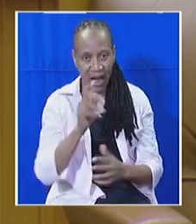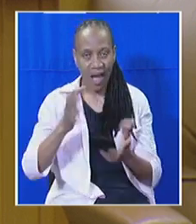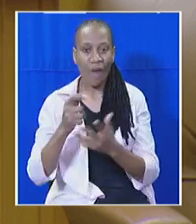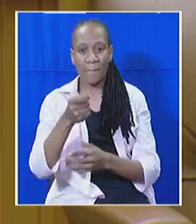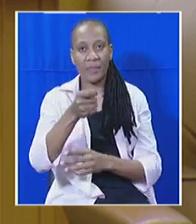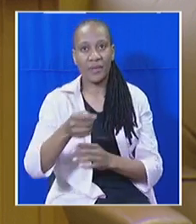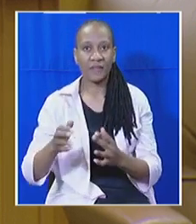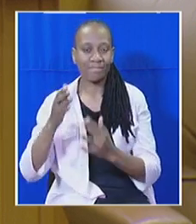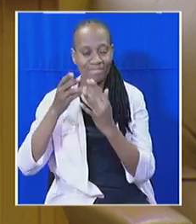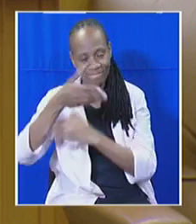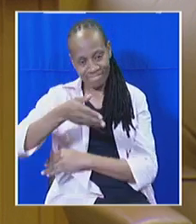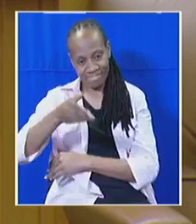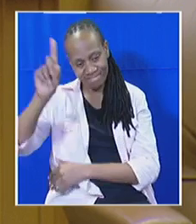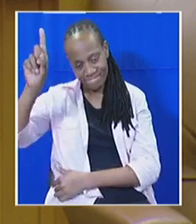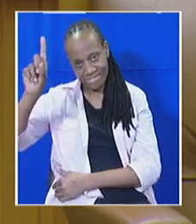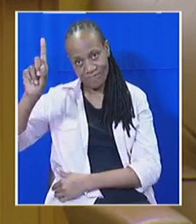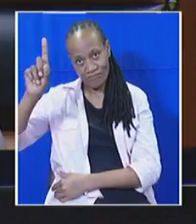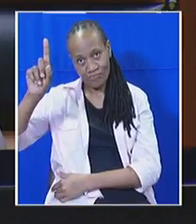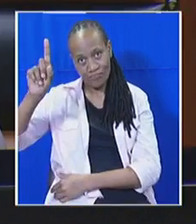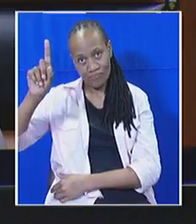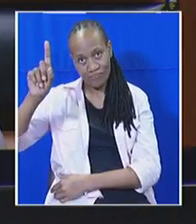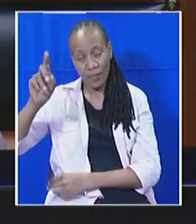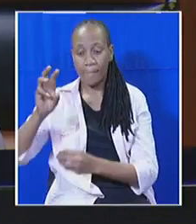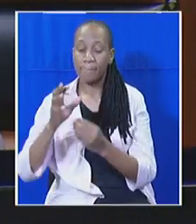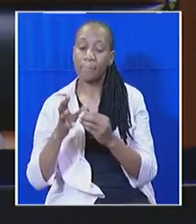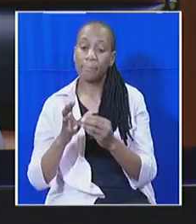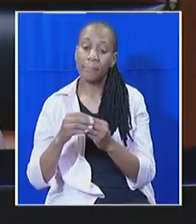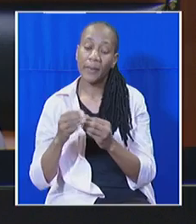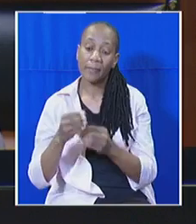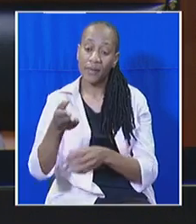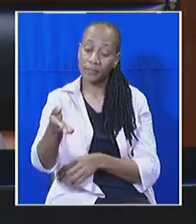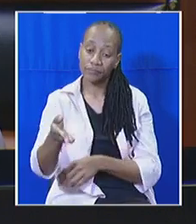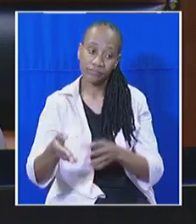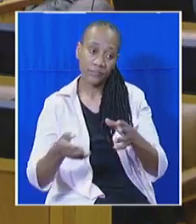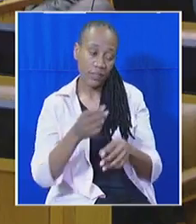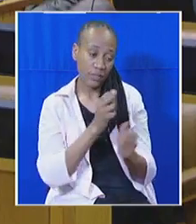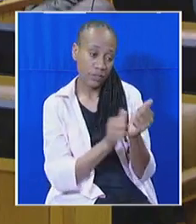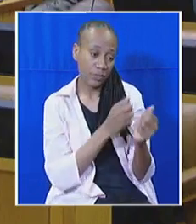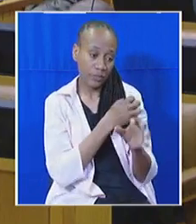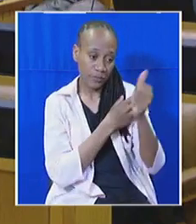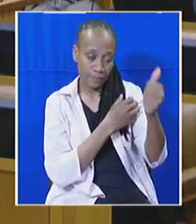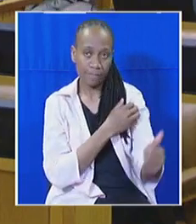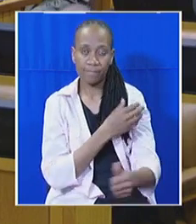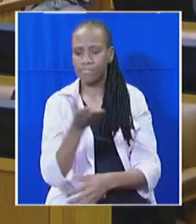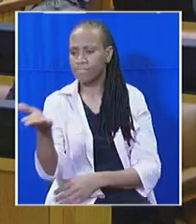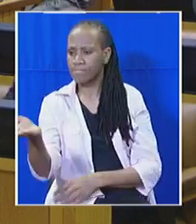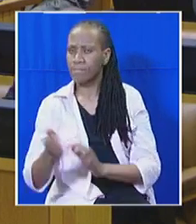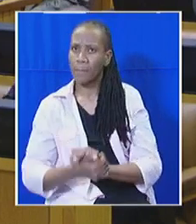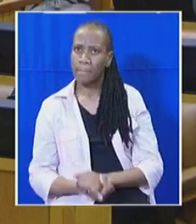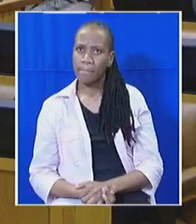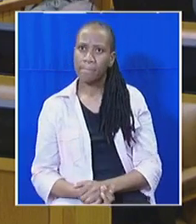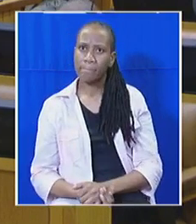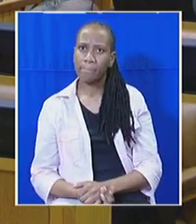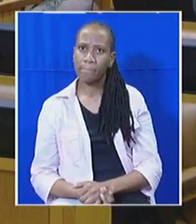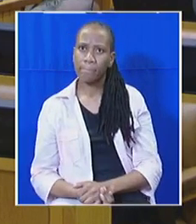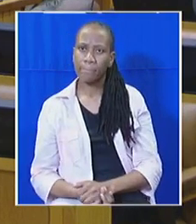Alexander. Chair, rise on a point of order. Yes, Honorable Matthias. Honorable Deputy Minister, Look, could you? the issue of the Operation